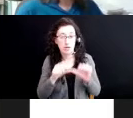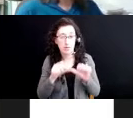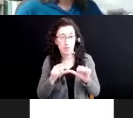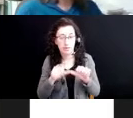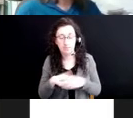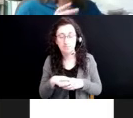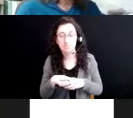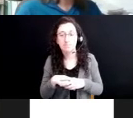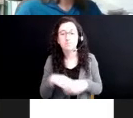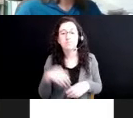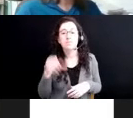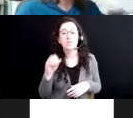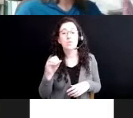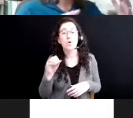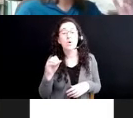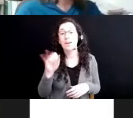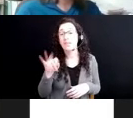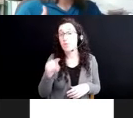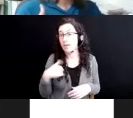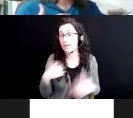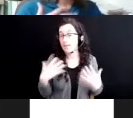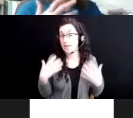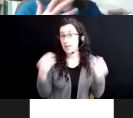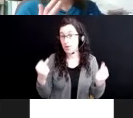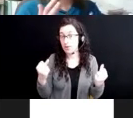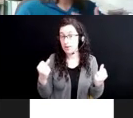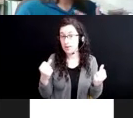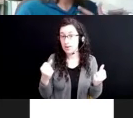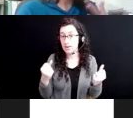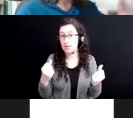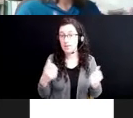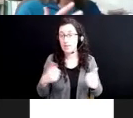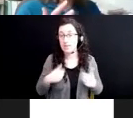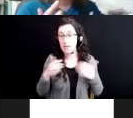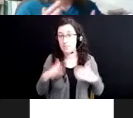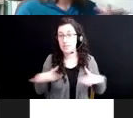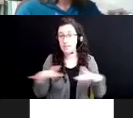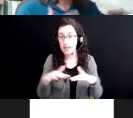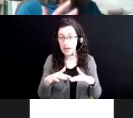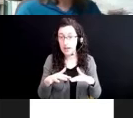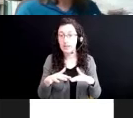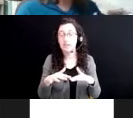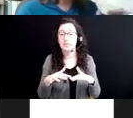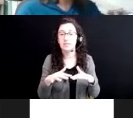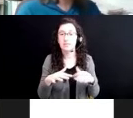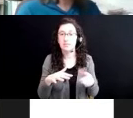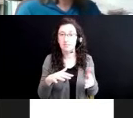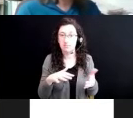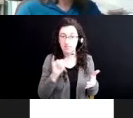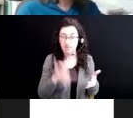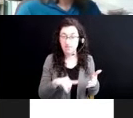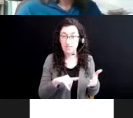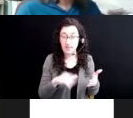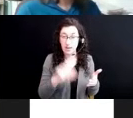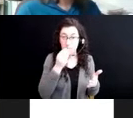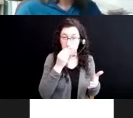And if you have healthy habitats that are providing a variety of foods, or these foods seasonally all through the